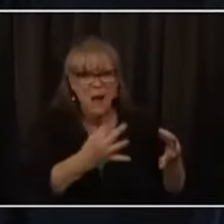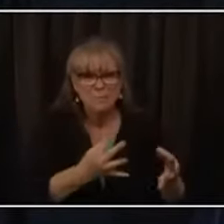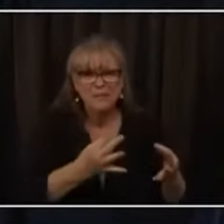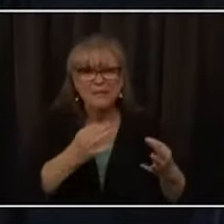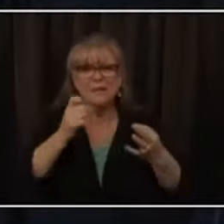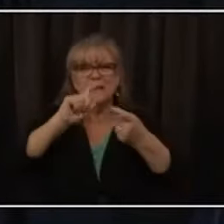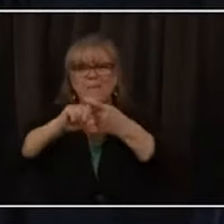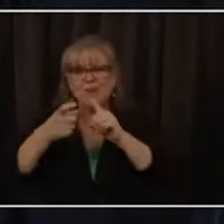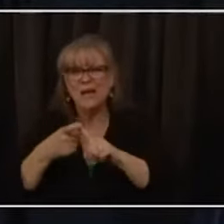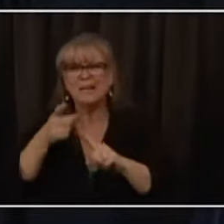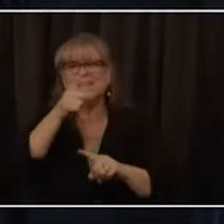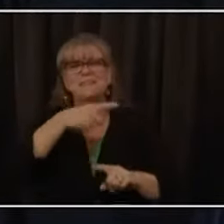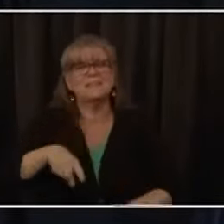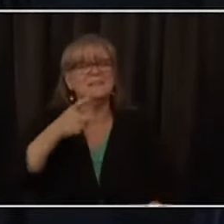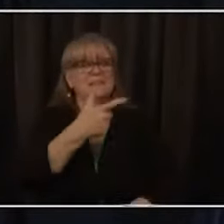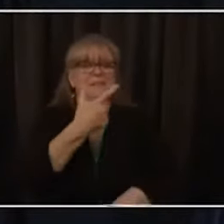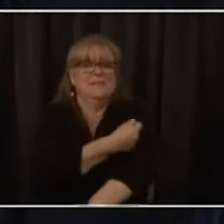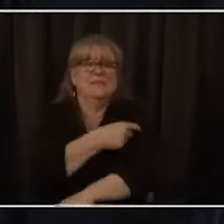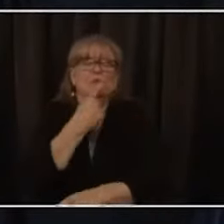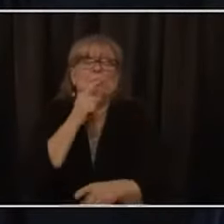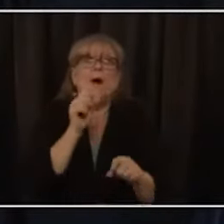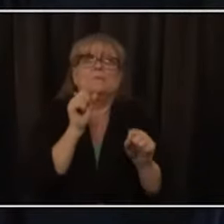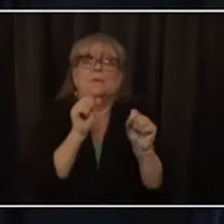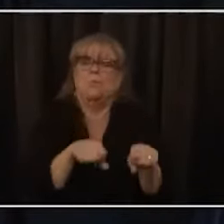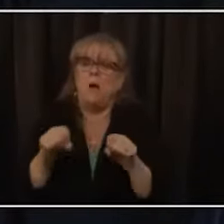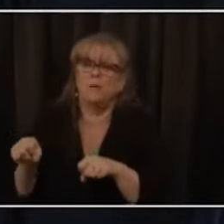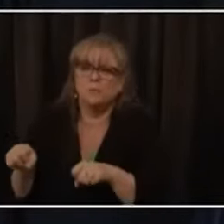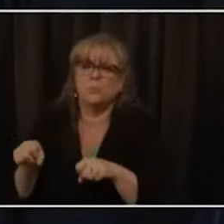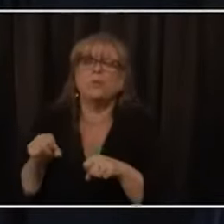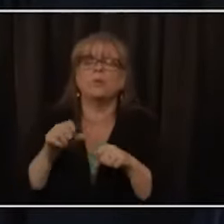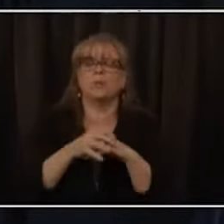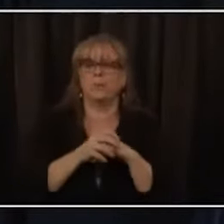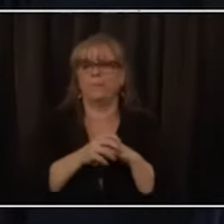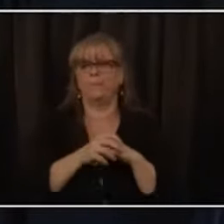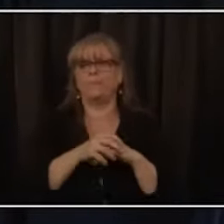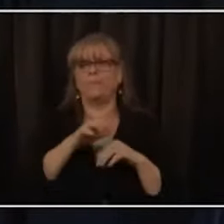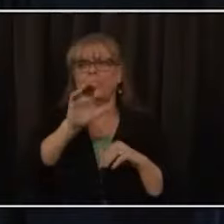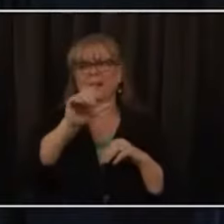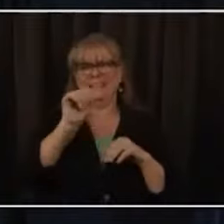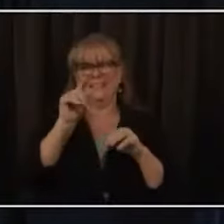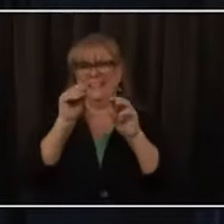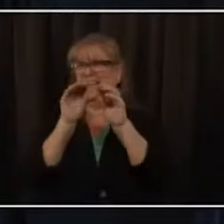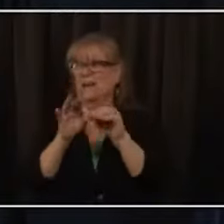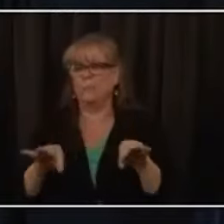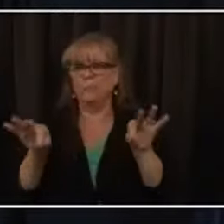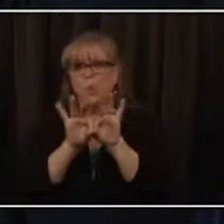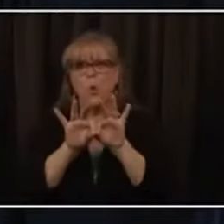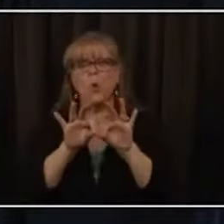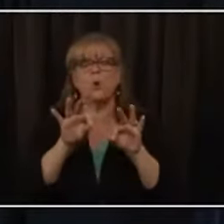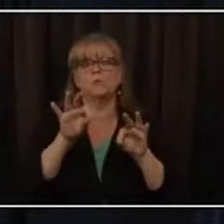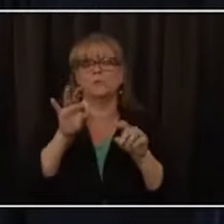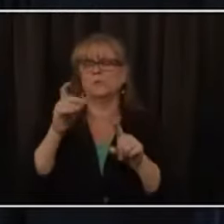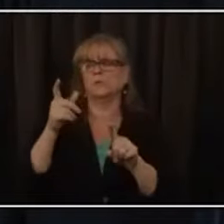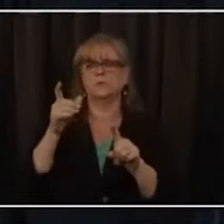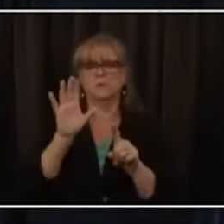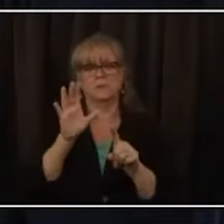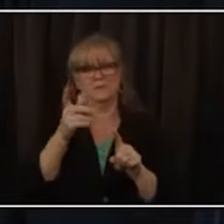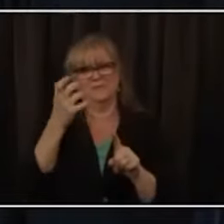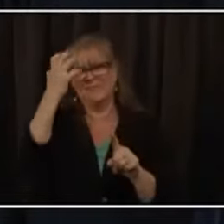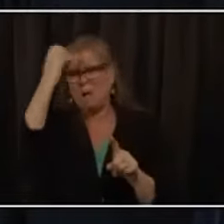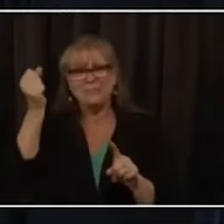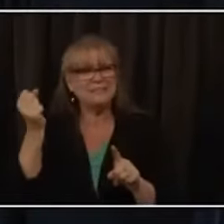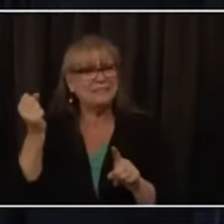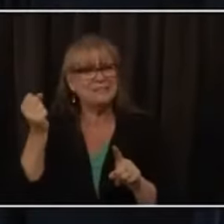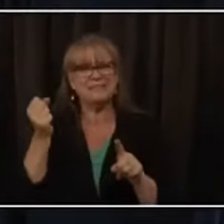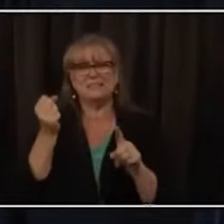can, sign up and get it. It's crucial that Coloradans continue to take common sense safety measures. Wearing masks, trying to stay 6